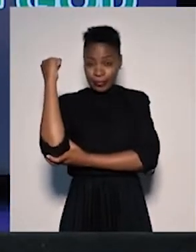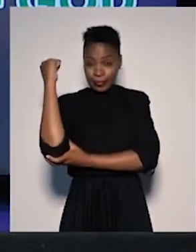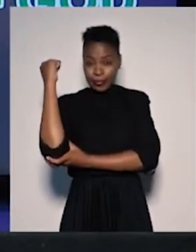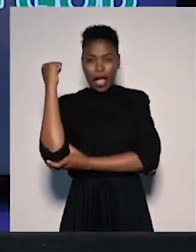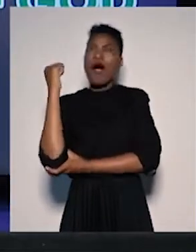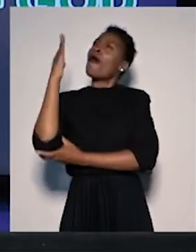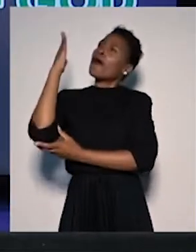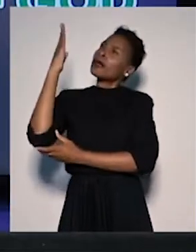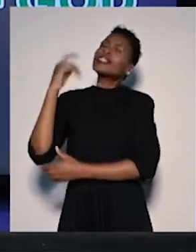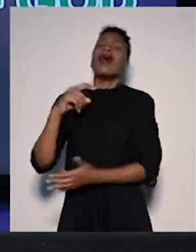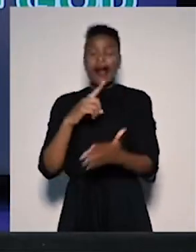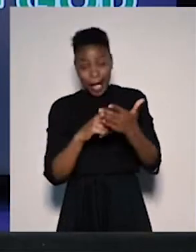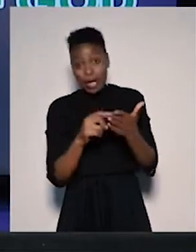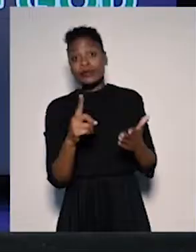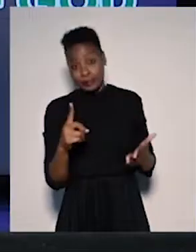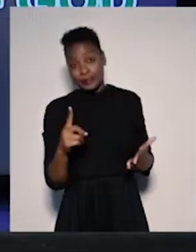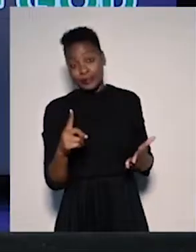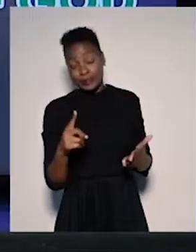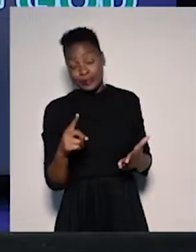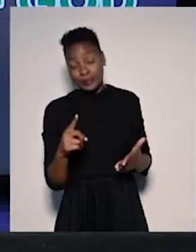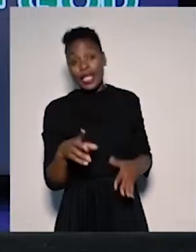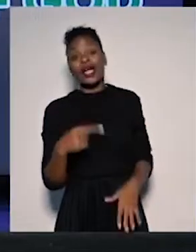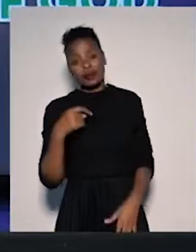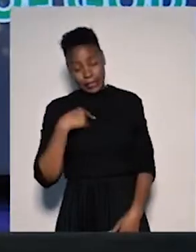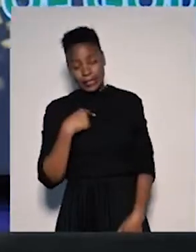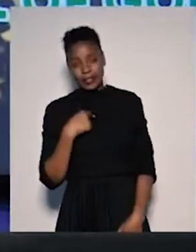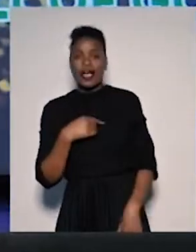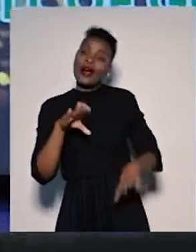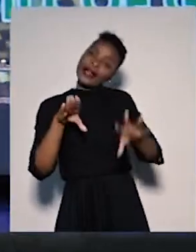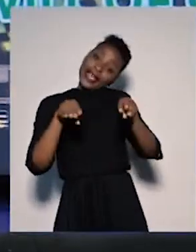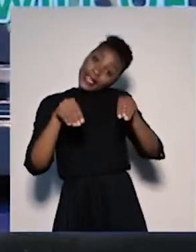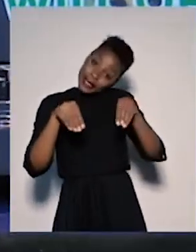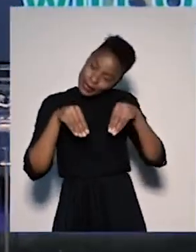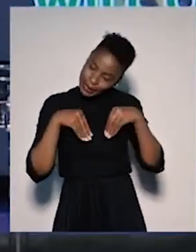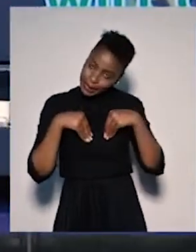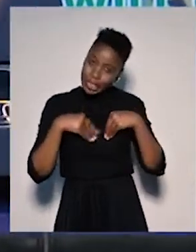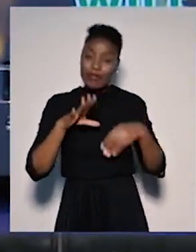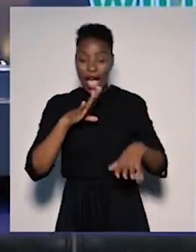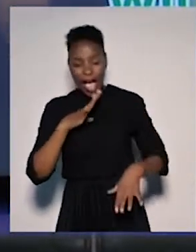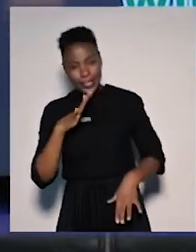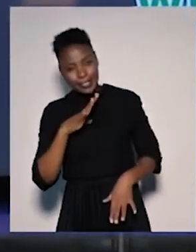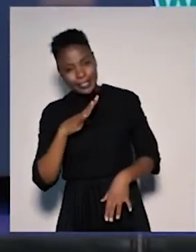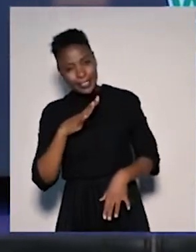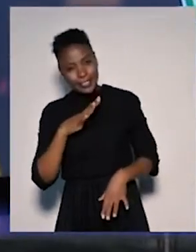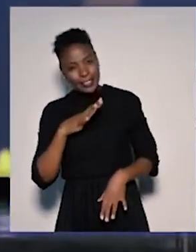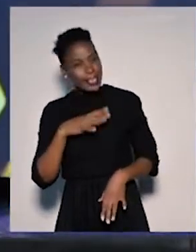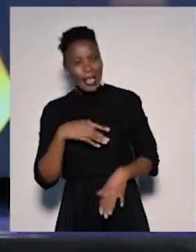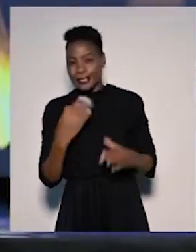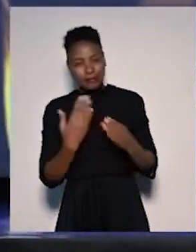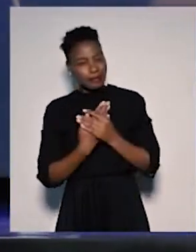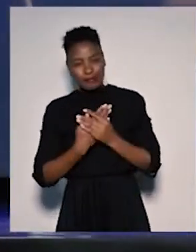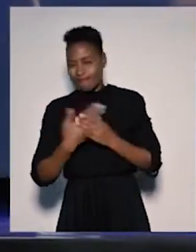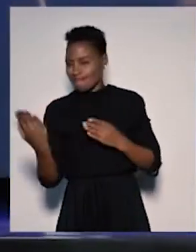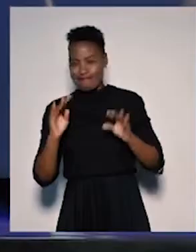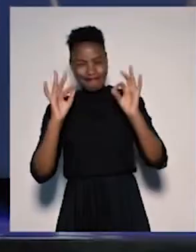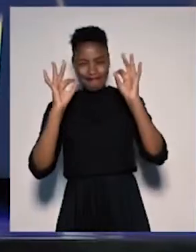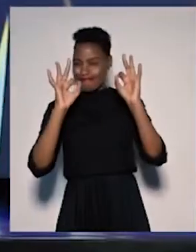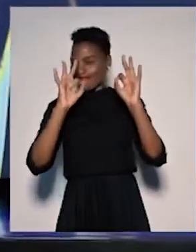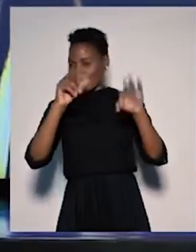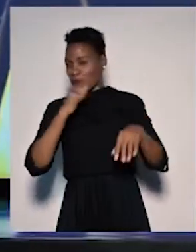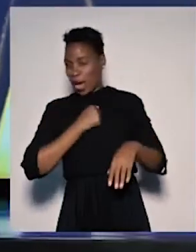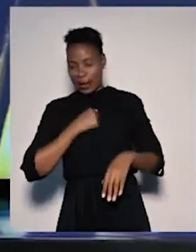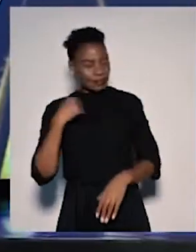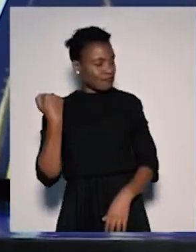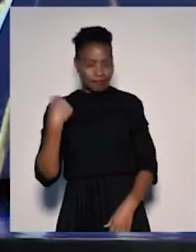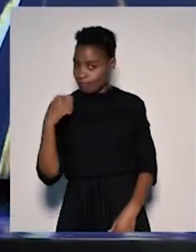God says, all right, I'll allow it. It's not my perfect will. It's not my perfect